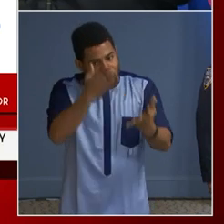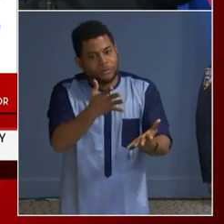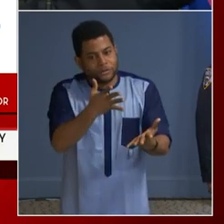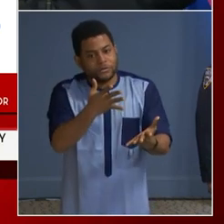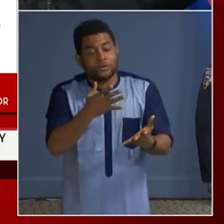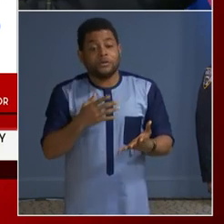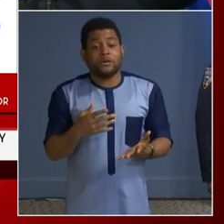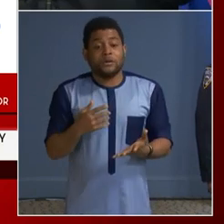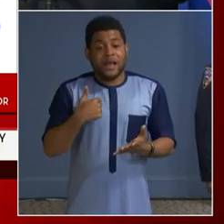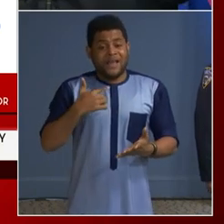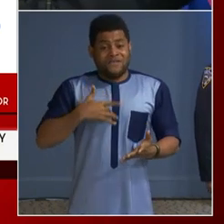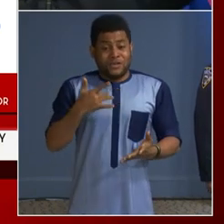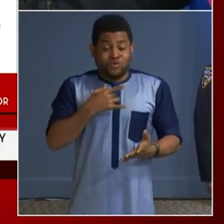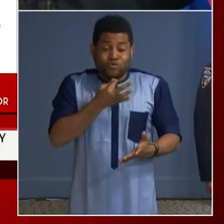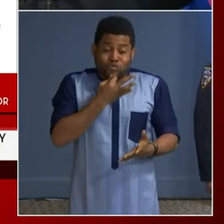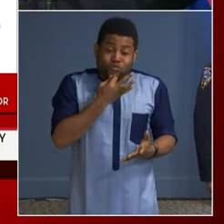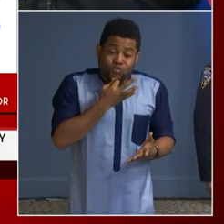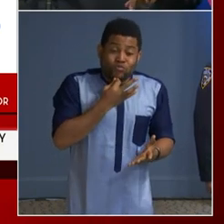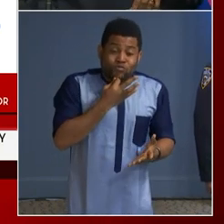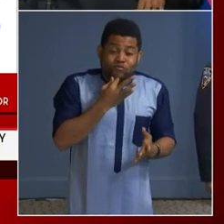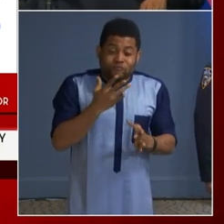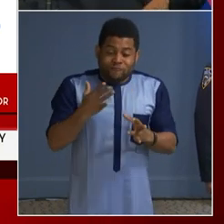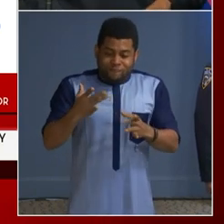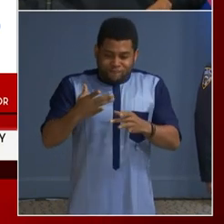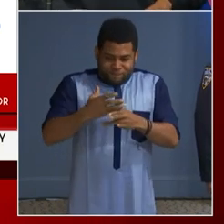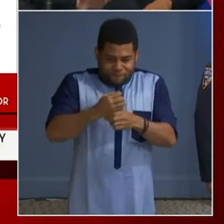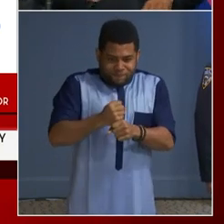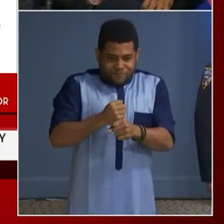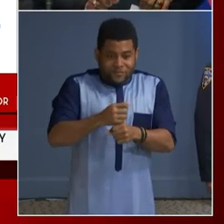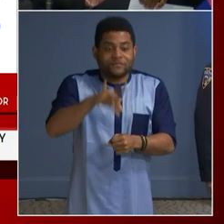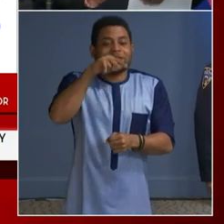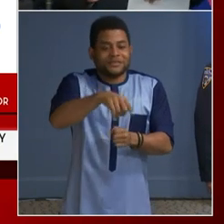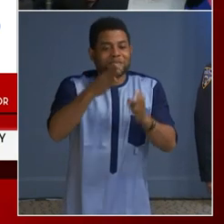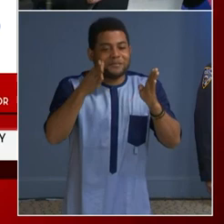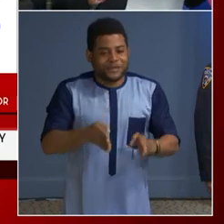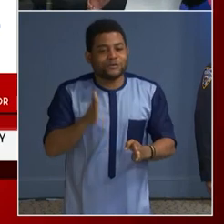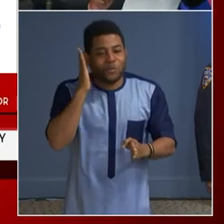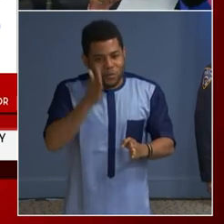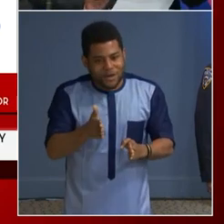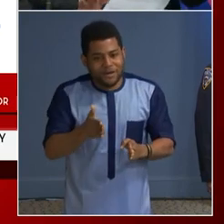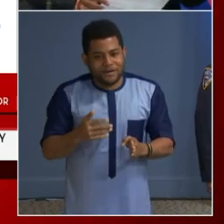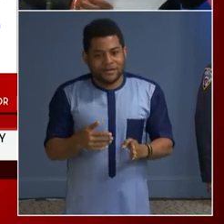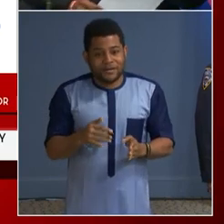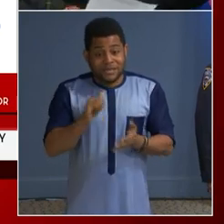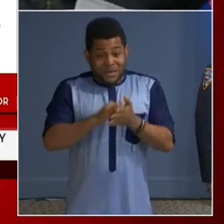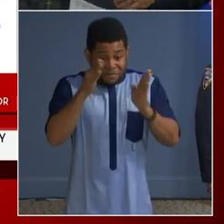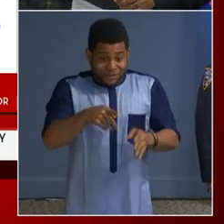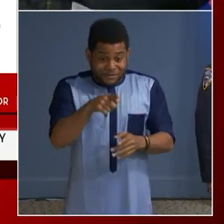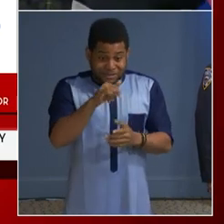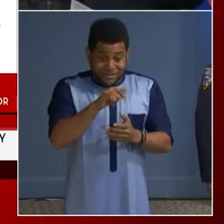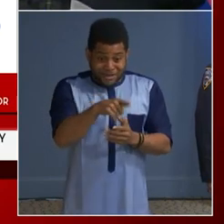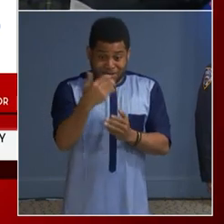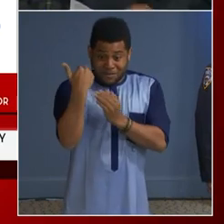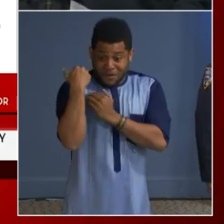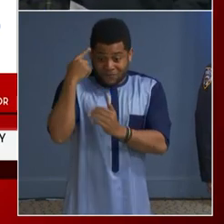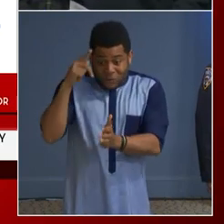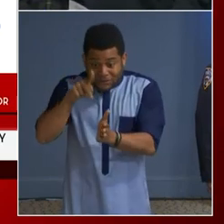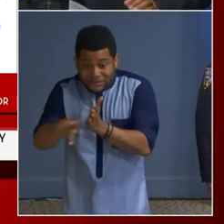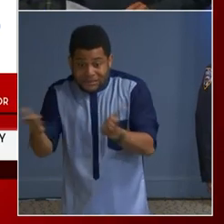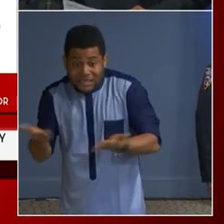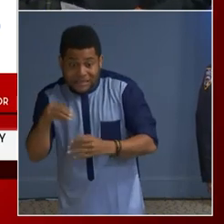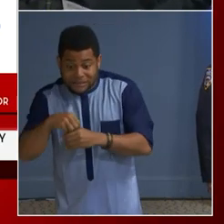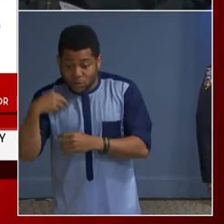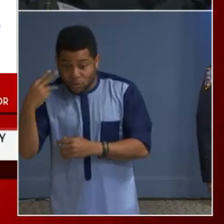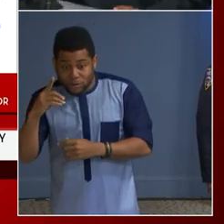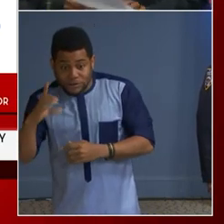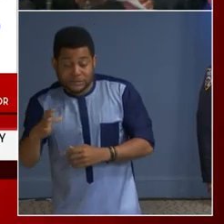is tightening in on the person who's responsible for this murder here in Washington, D.C., as well as the murder